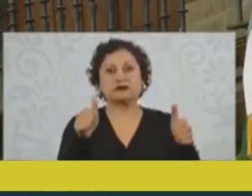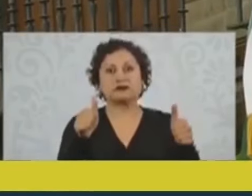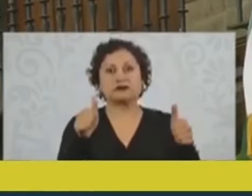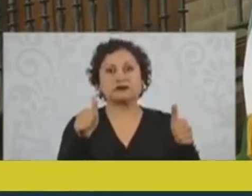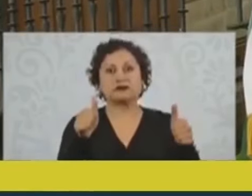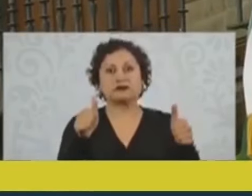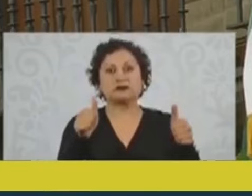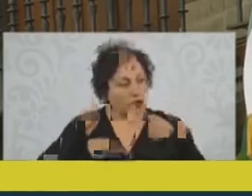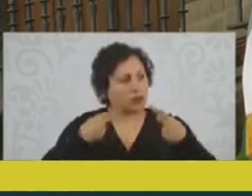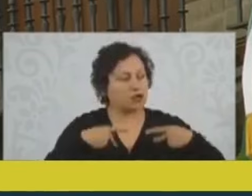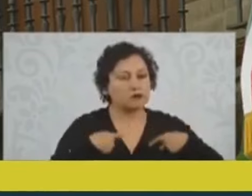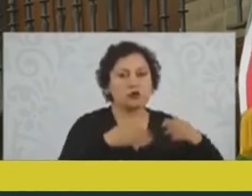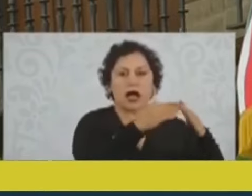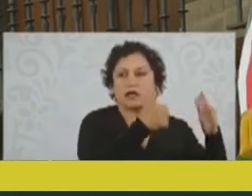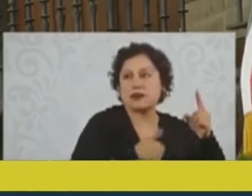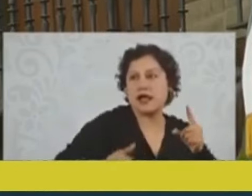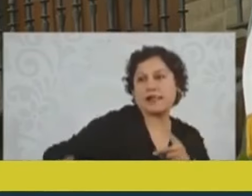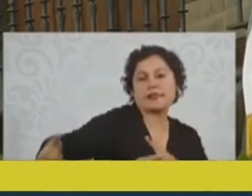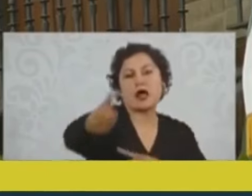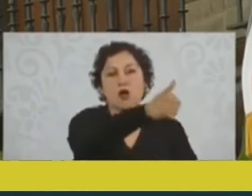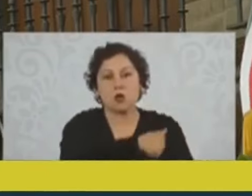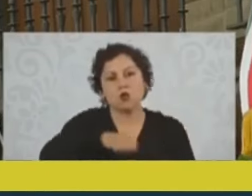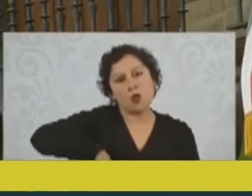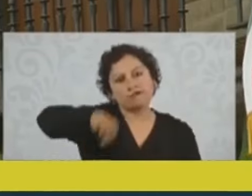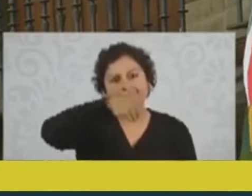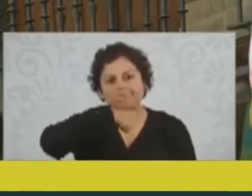make a reality out of the healthcare